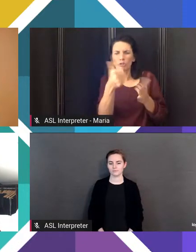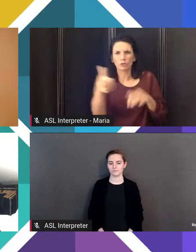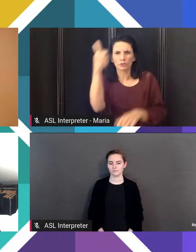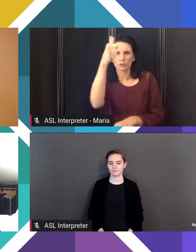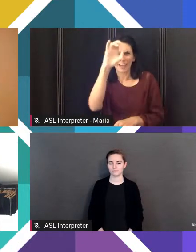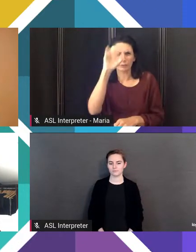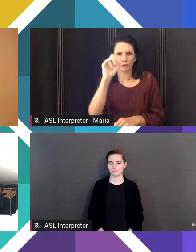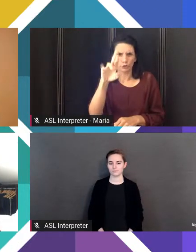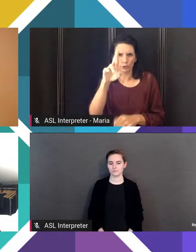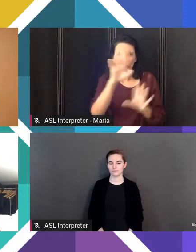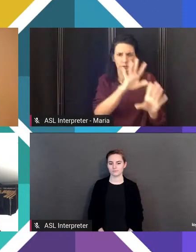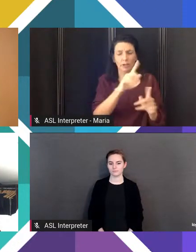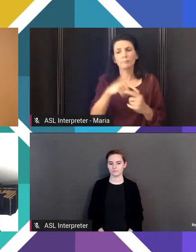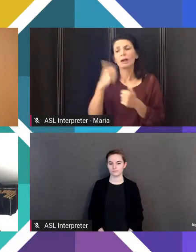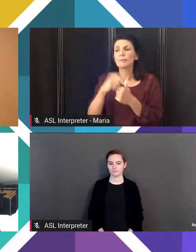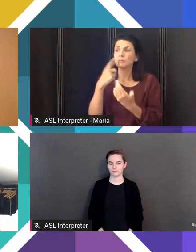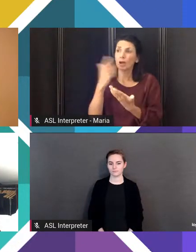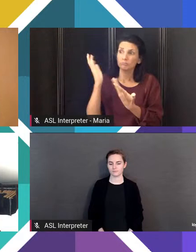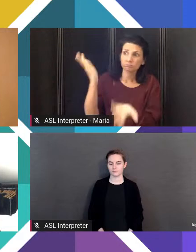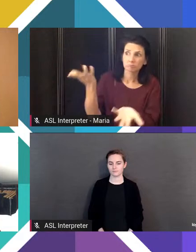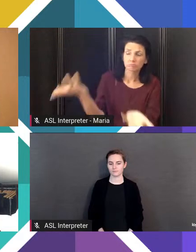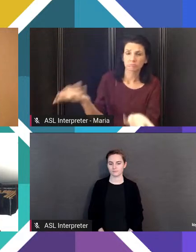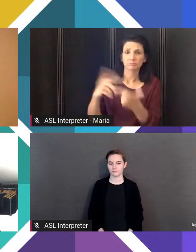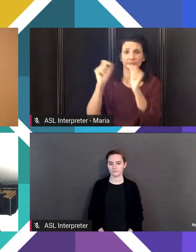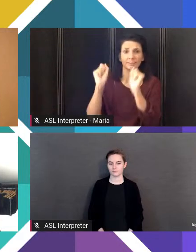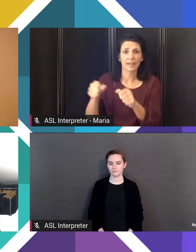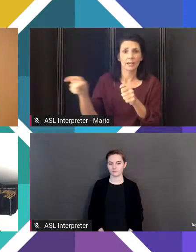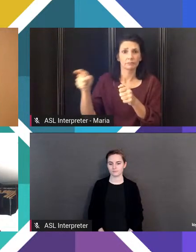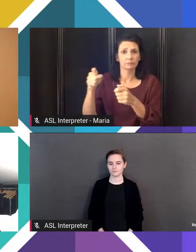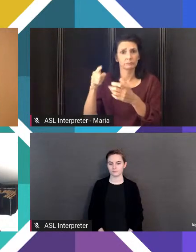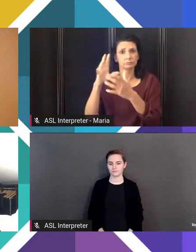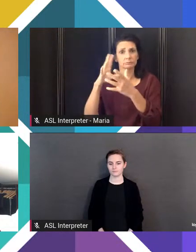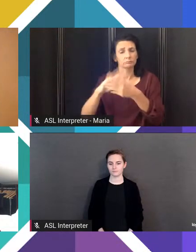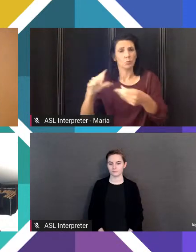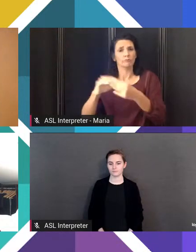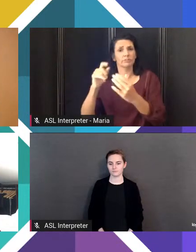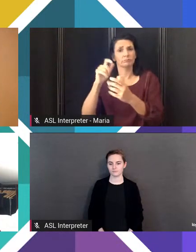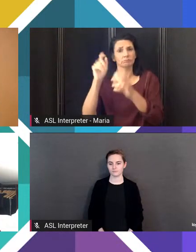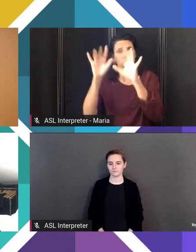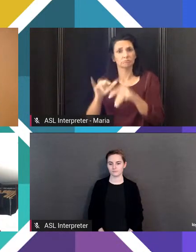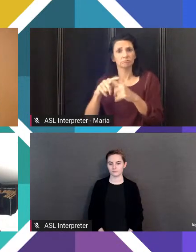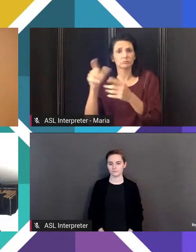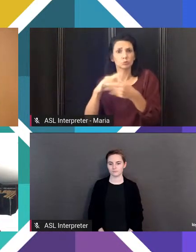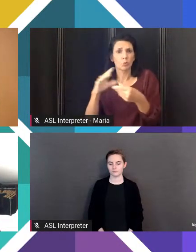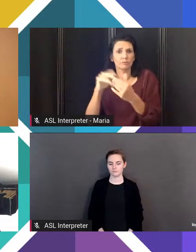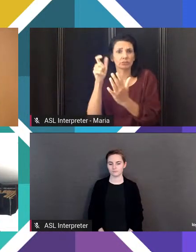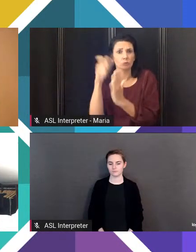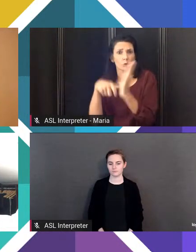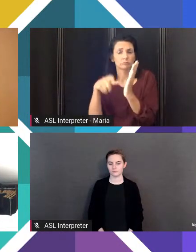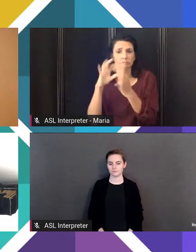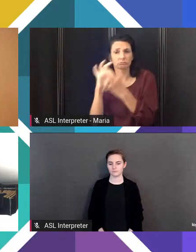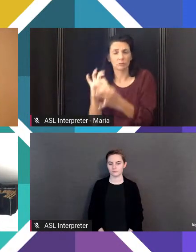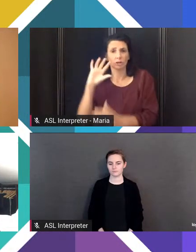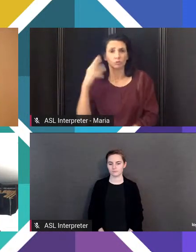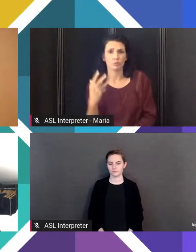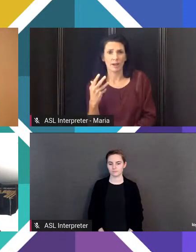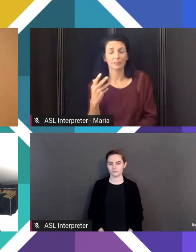pitching a story on drag and the editor shot it down and said, that's not art. That's not art at all. And I